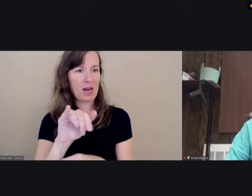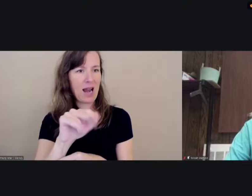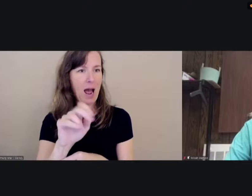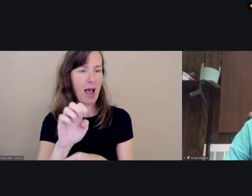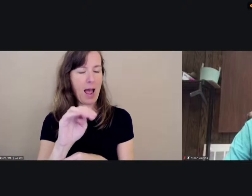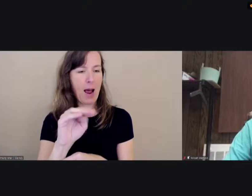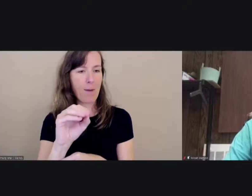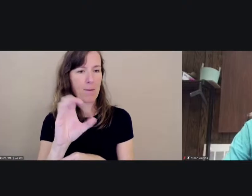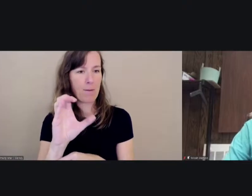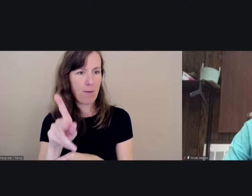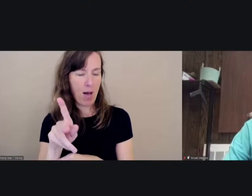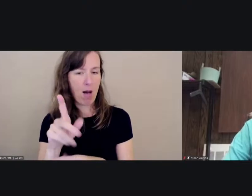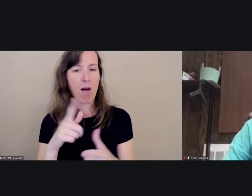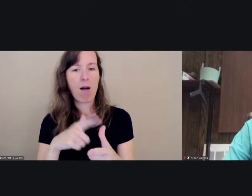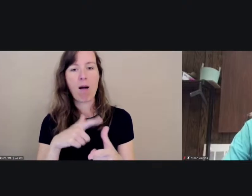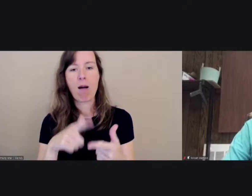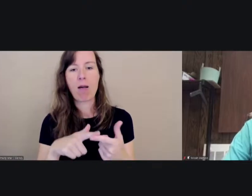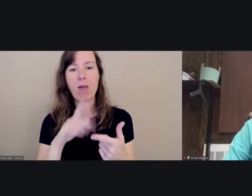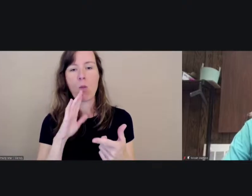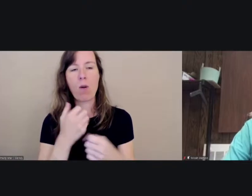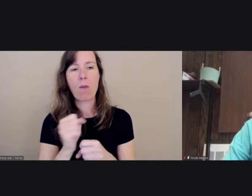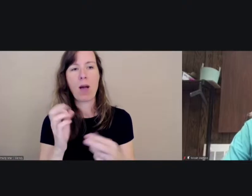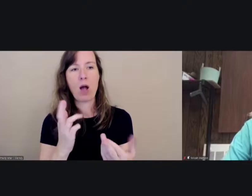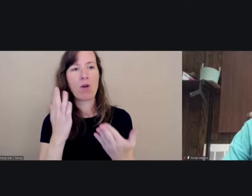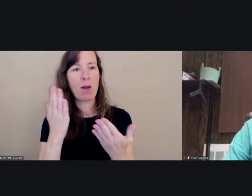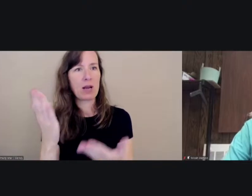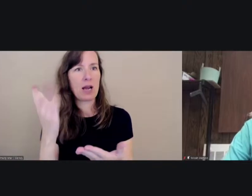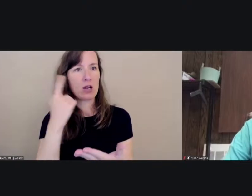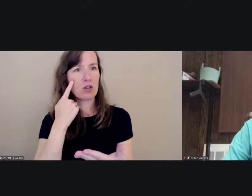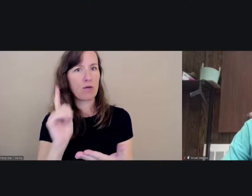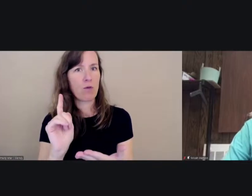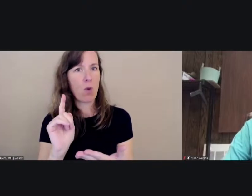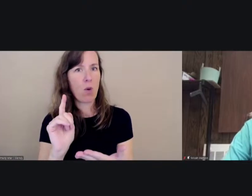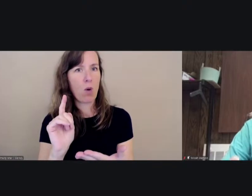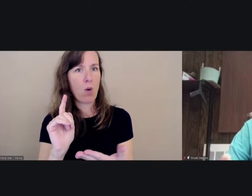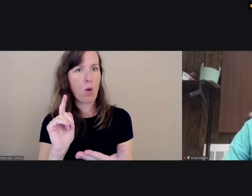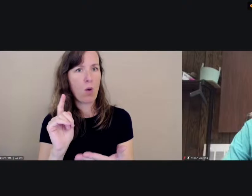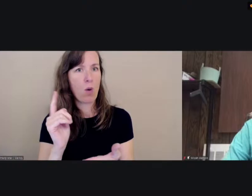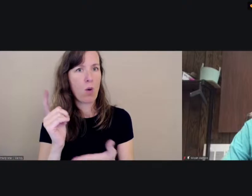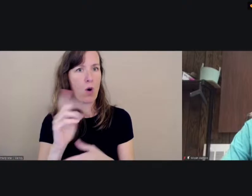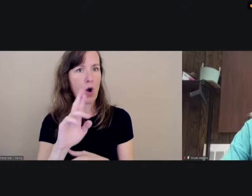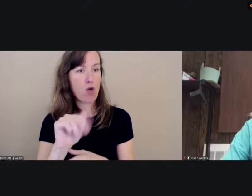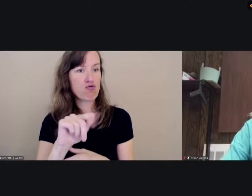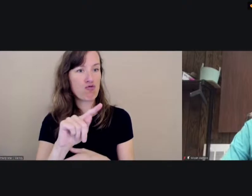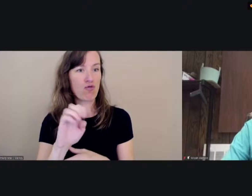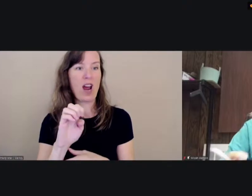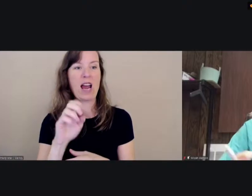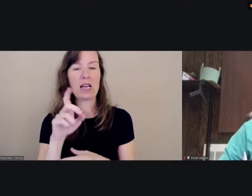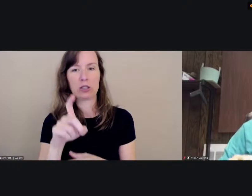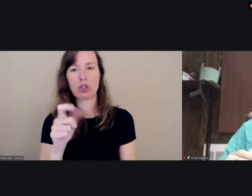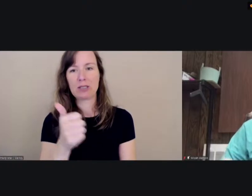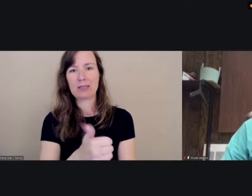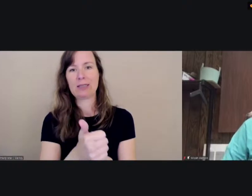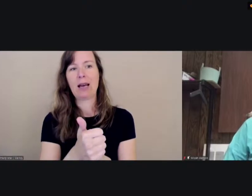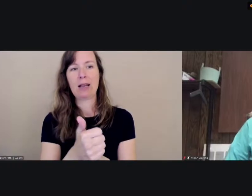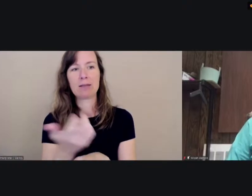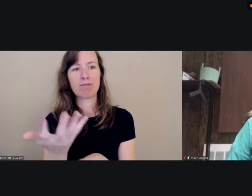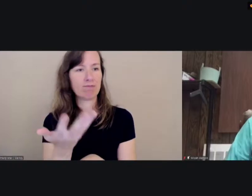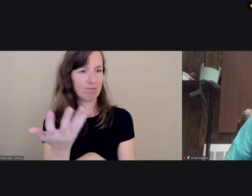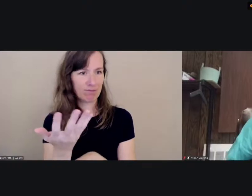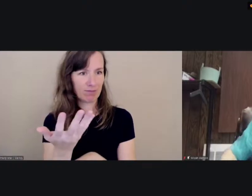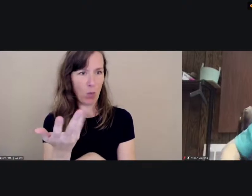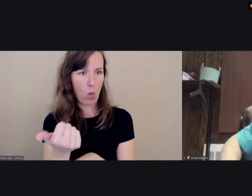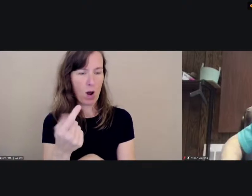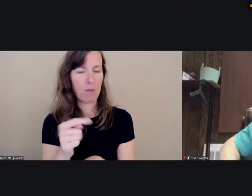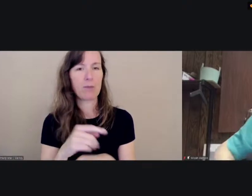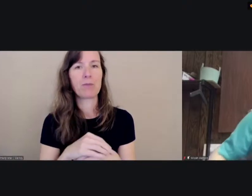then we will make a recommendation for what the rate should be set at and